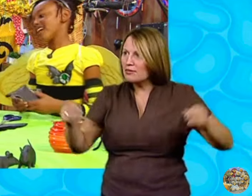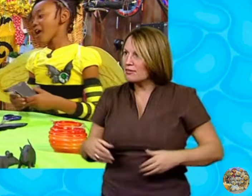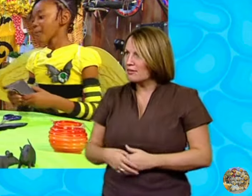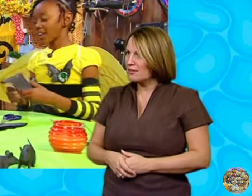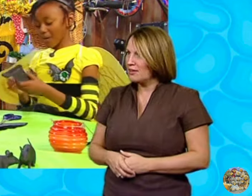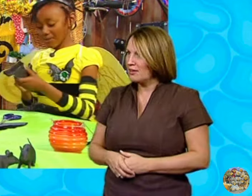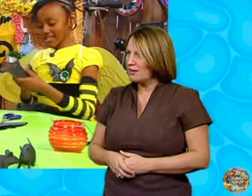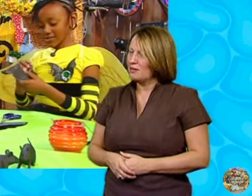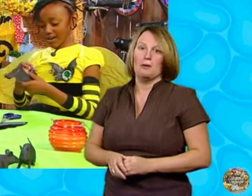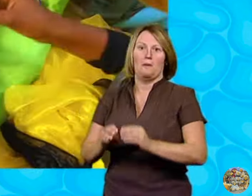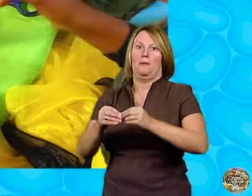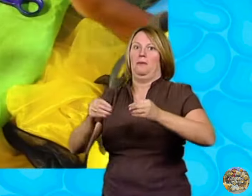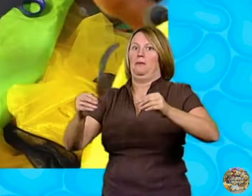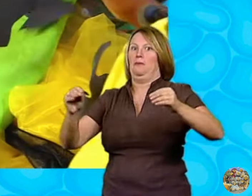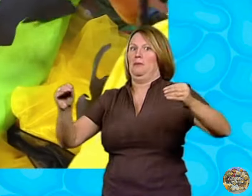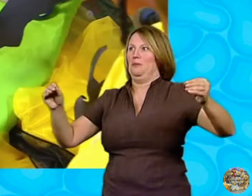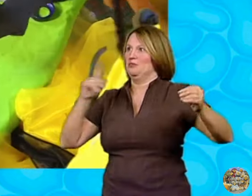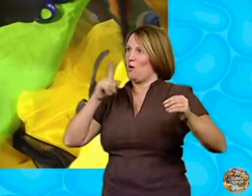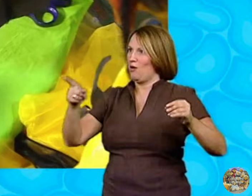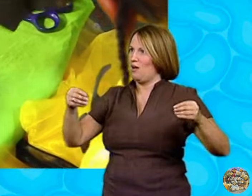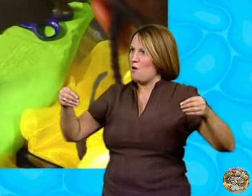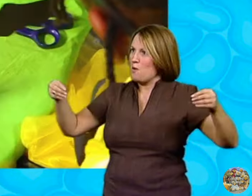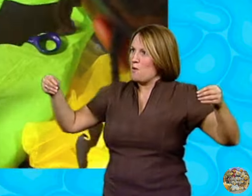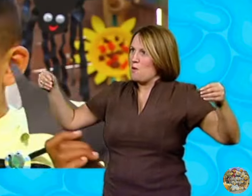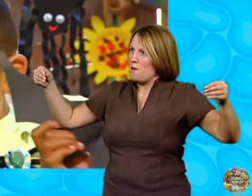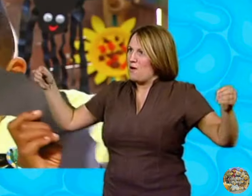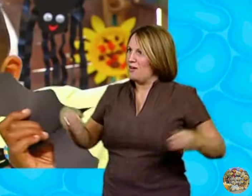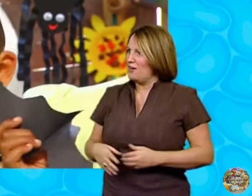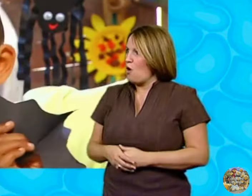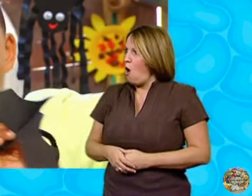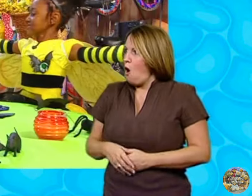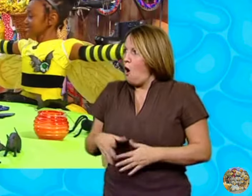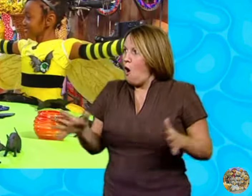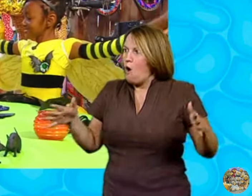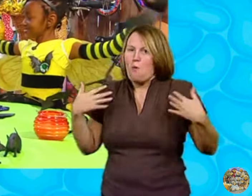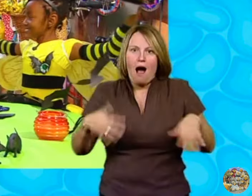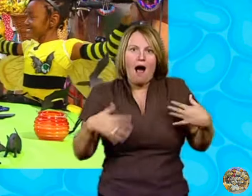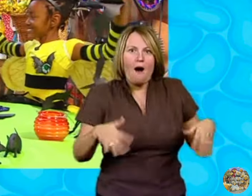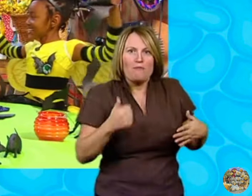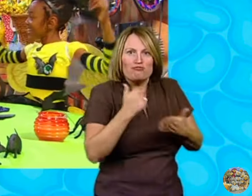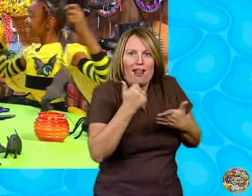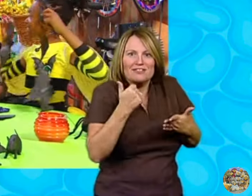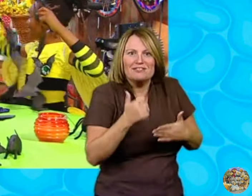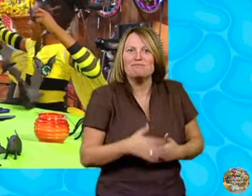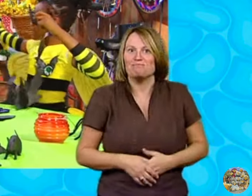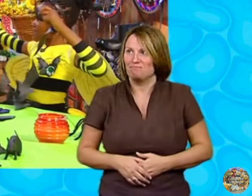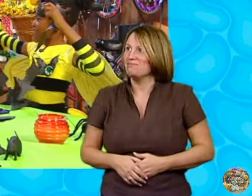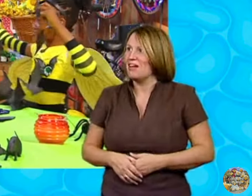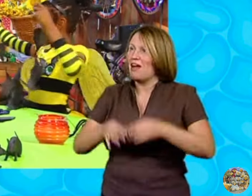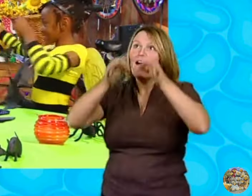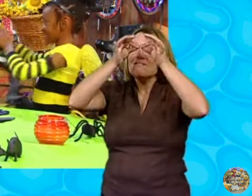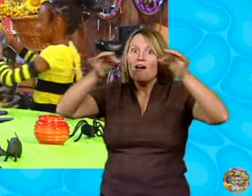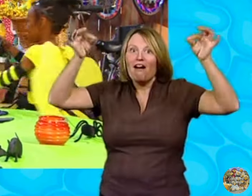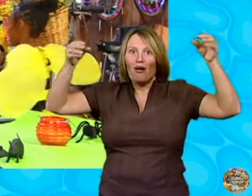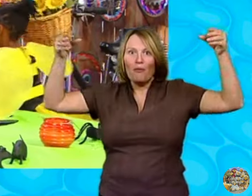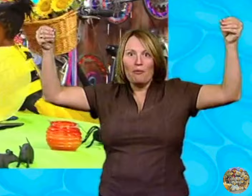Now, open it up and this is what I was telling you about. Okay, Kat. Wow, they're brilliant! Let's go hang them up at the